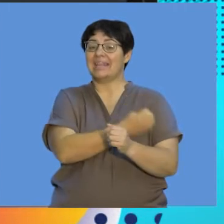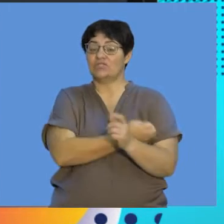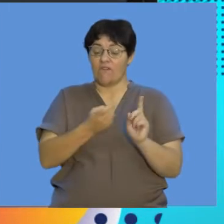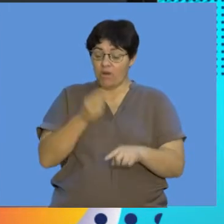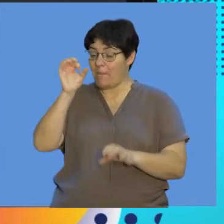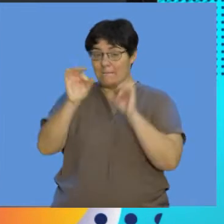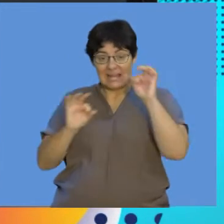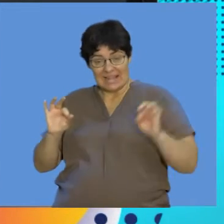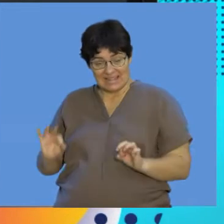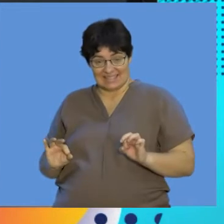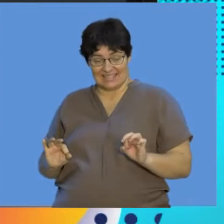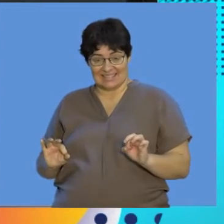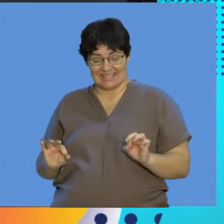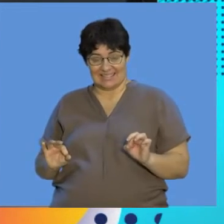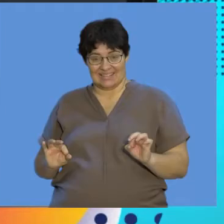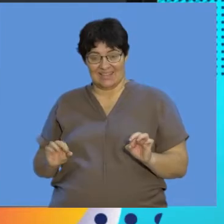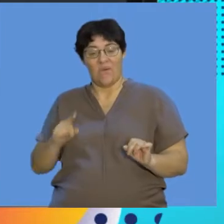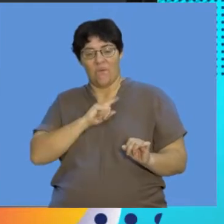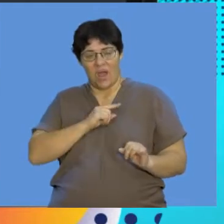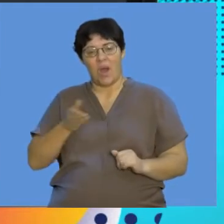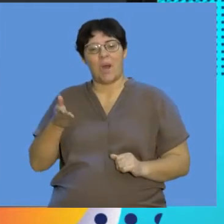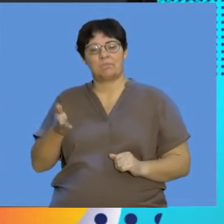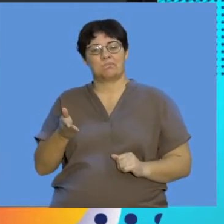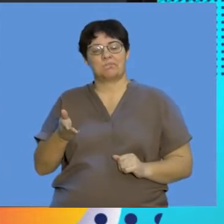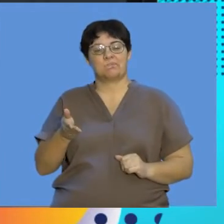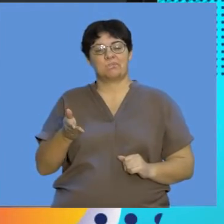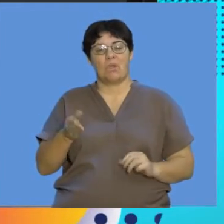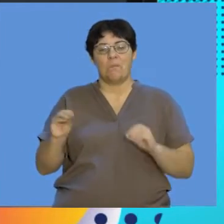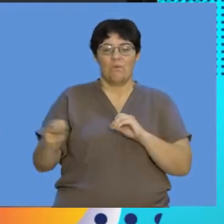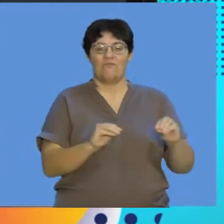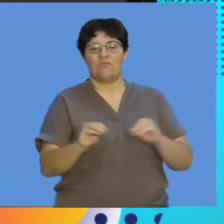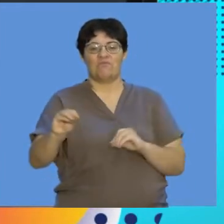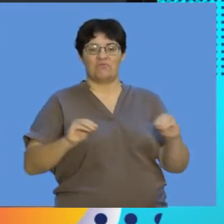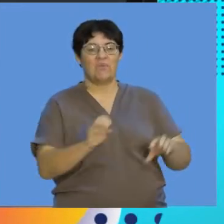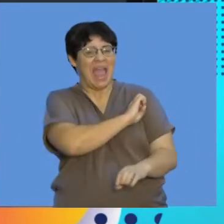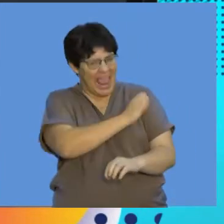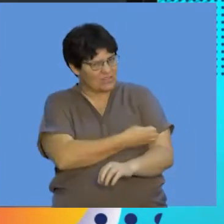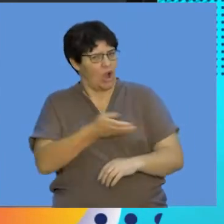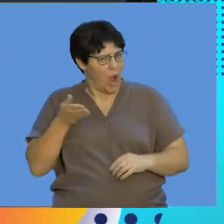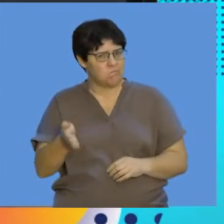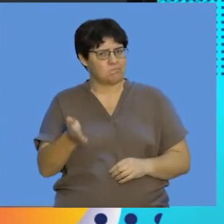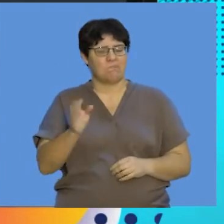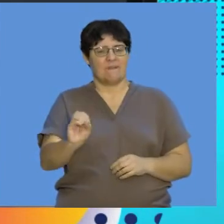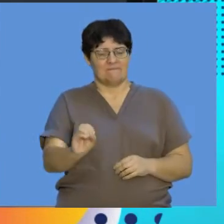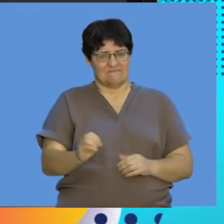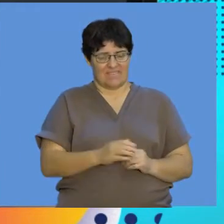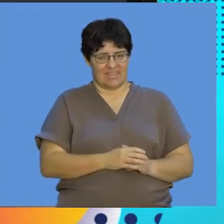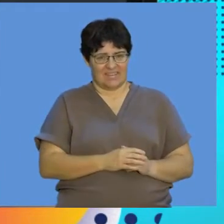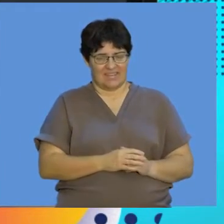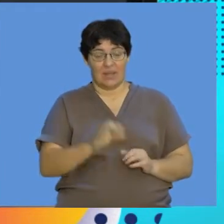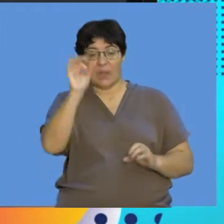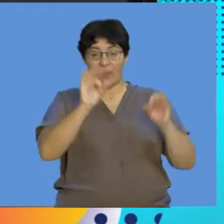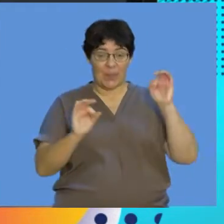have, by virtue of them being in a state of movement or in a state of motion. So a particle that has